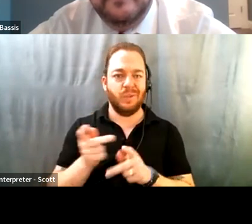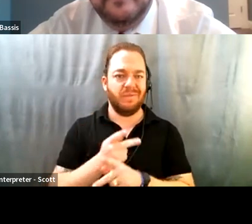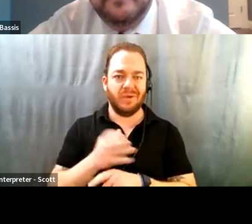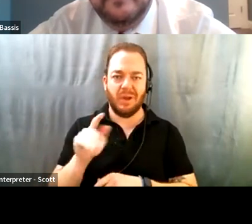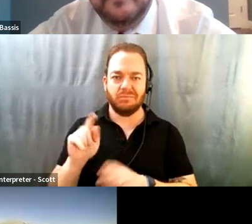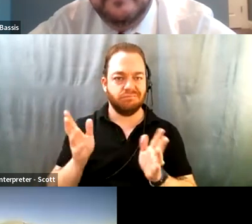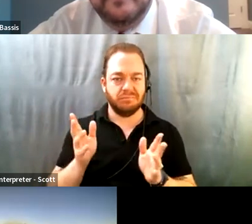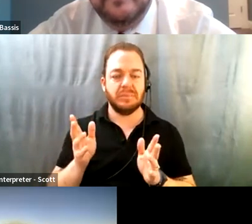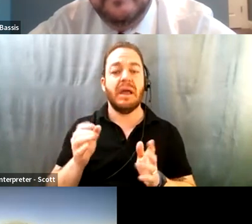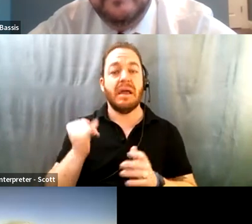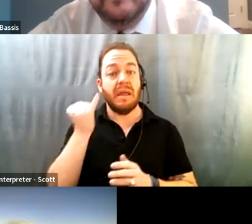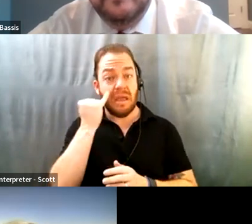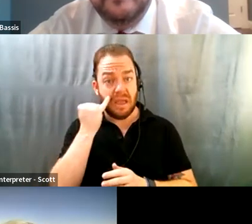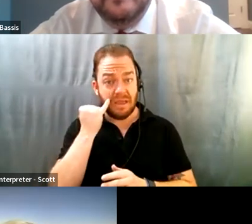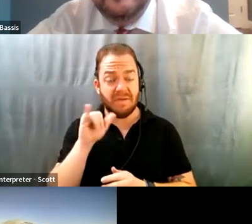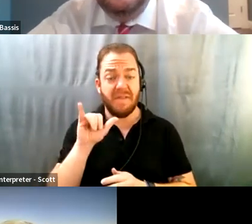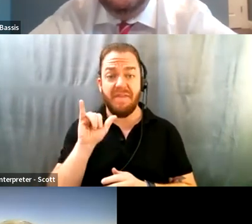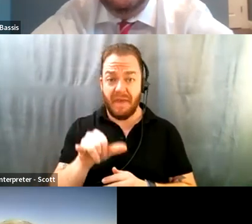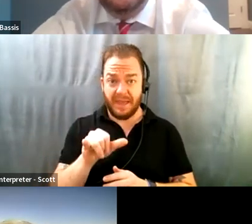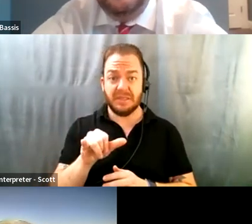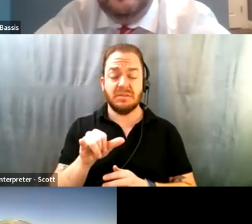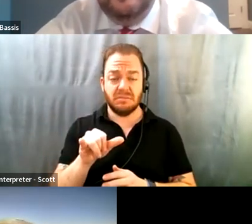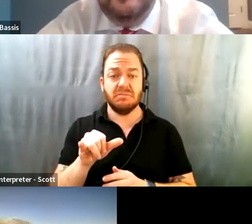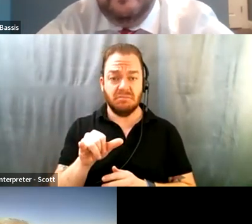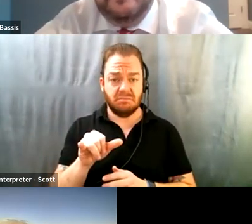then if that is sort of what this is,